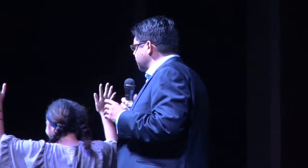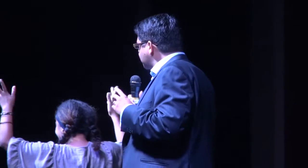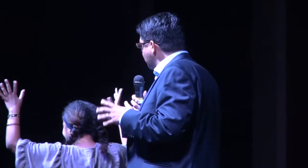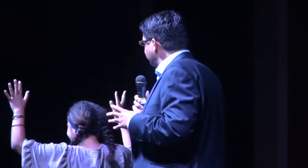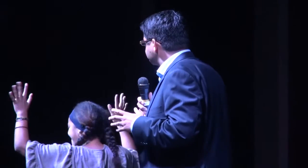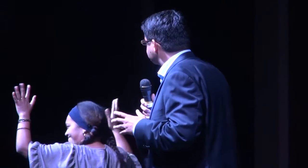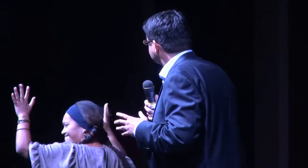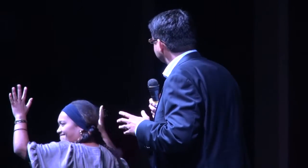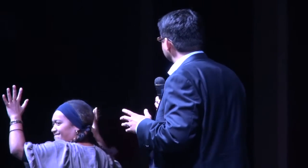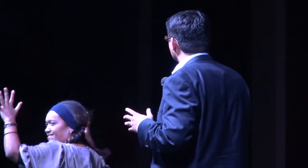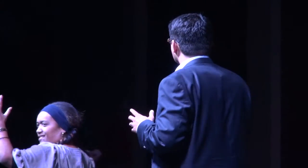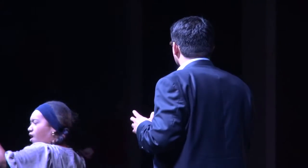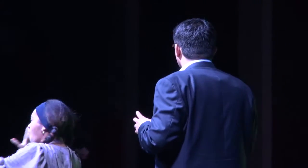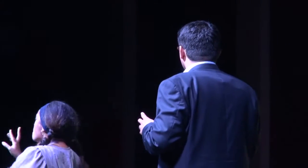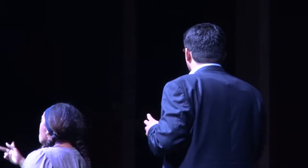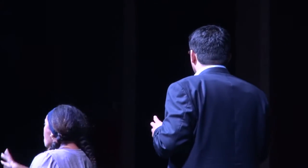And the